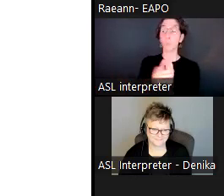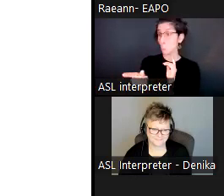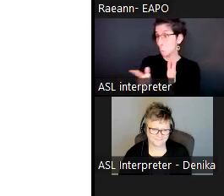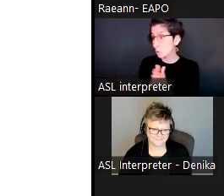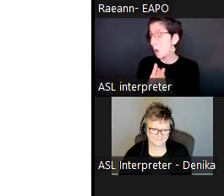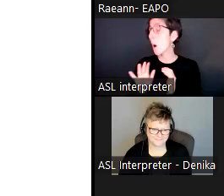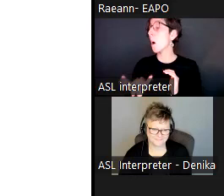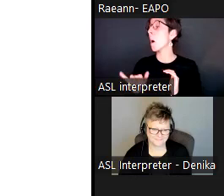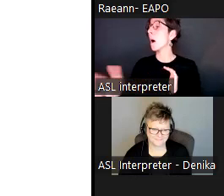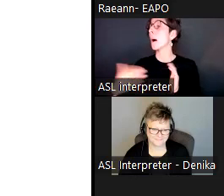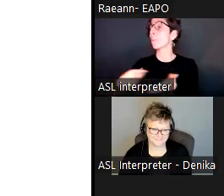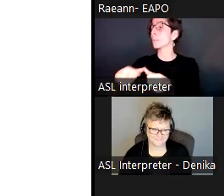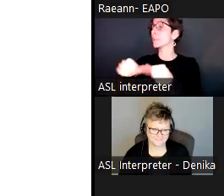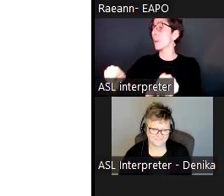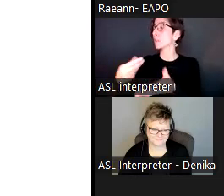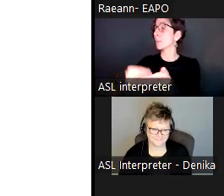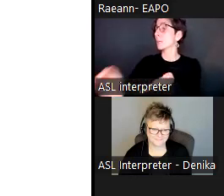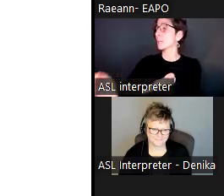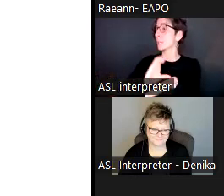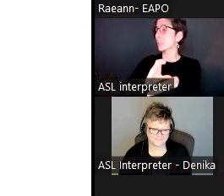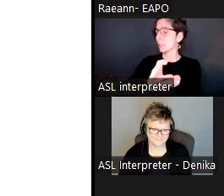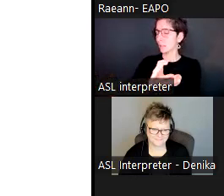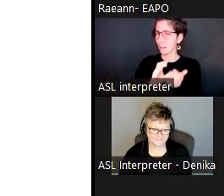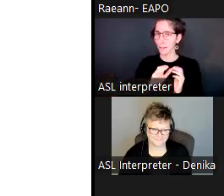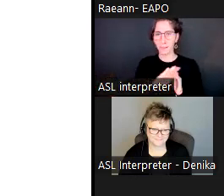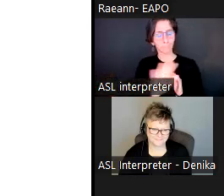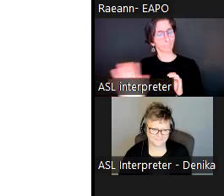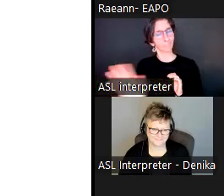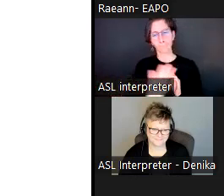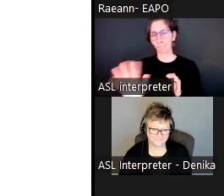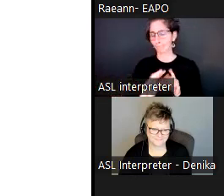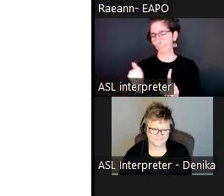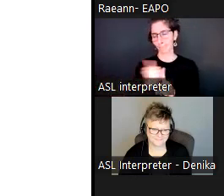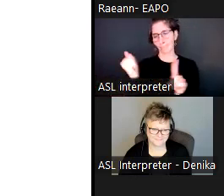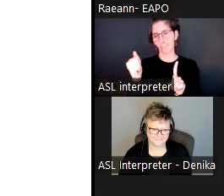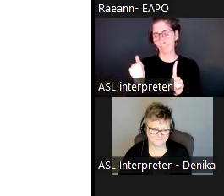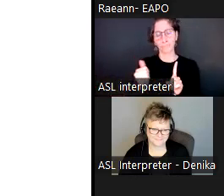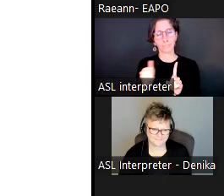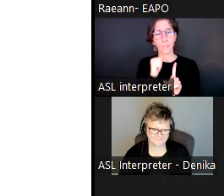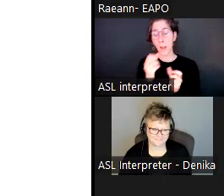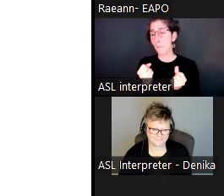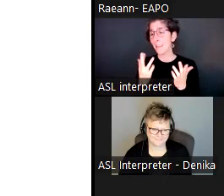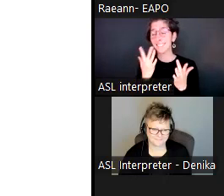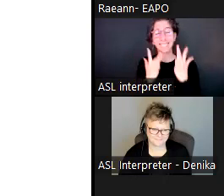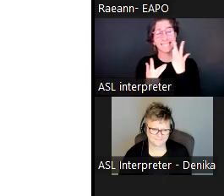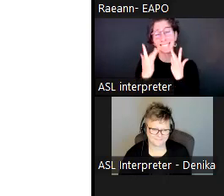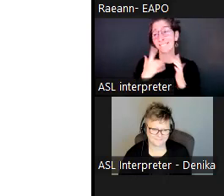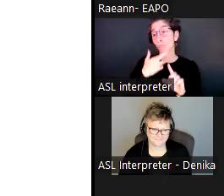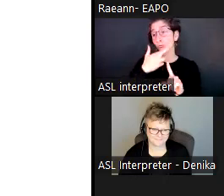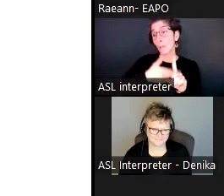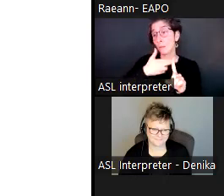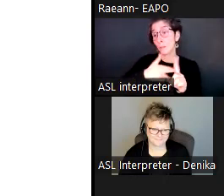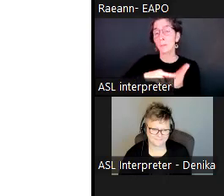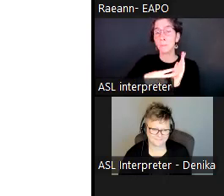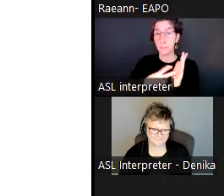place for you. And we all know that there's not a lot of rentals out there anymore. So people will pay